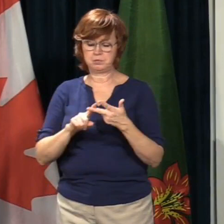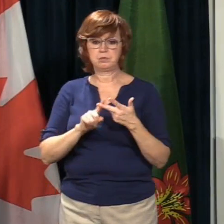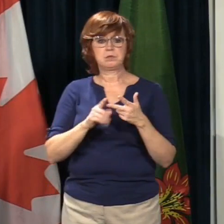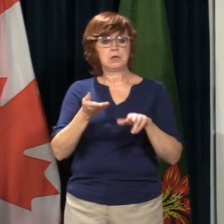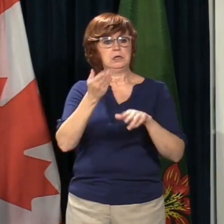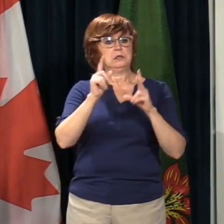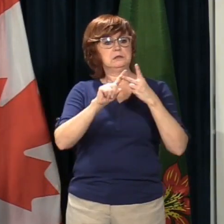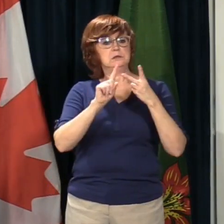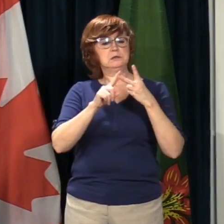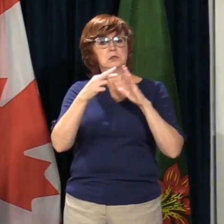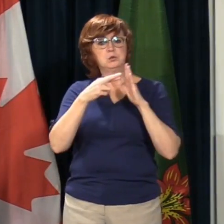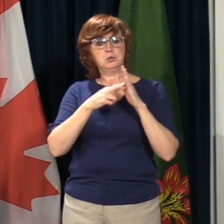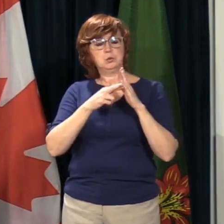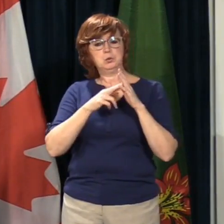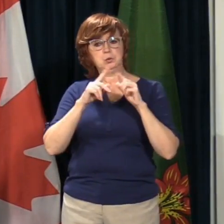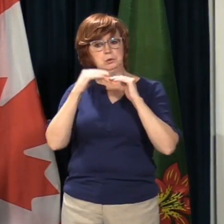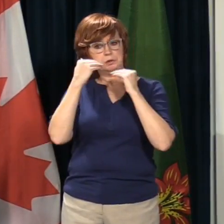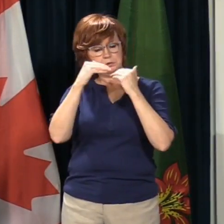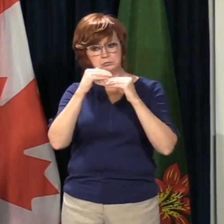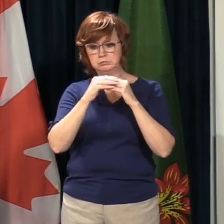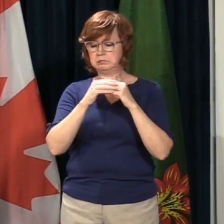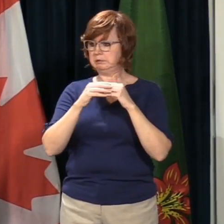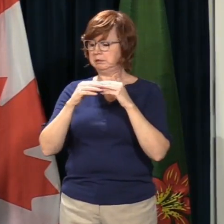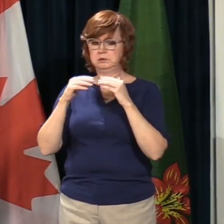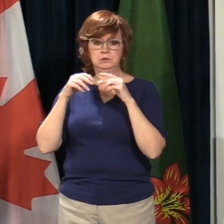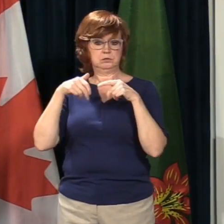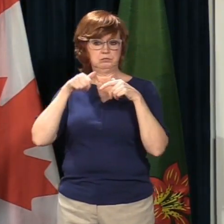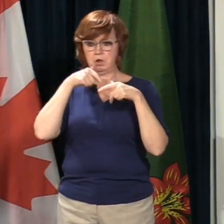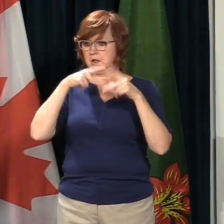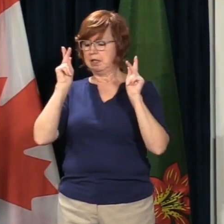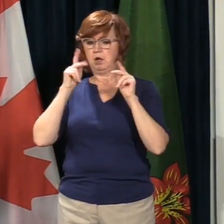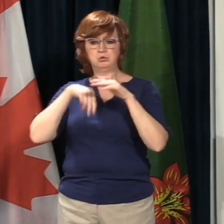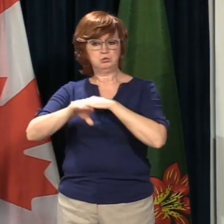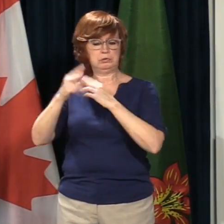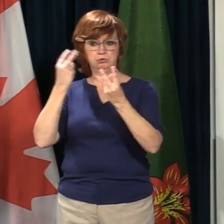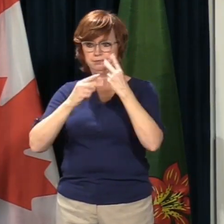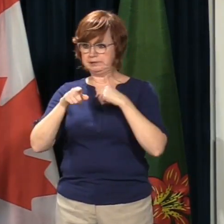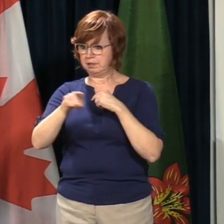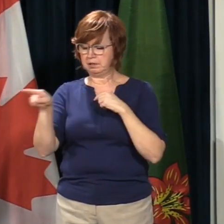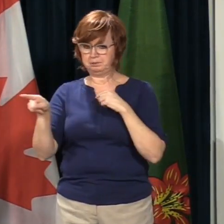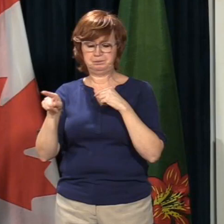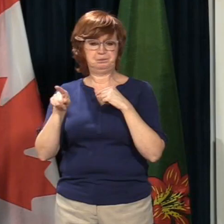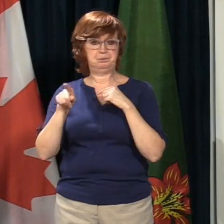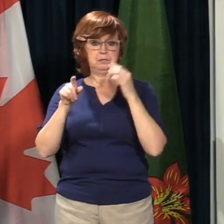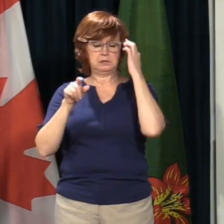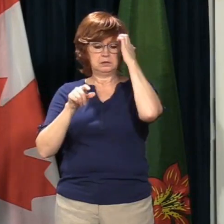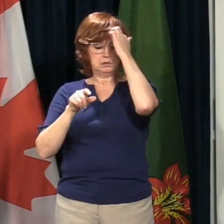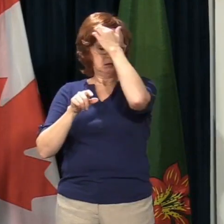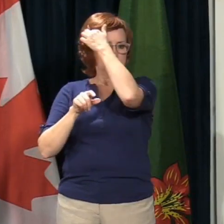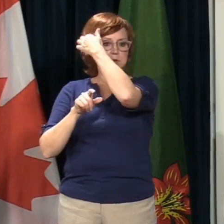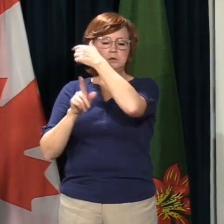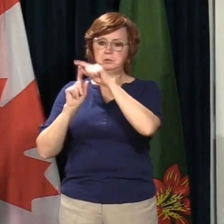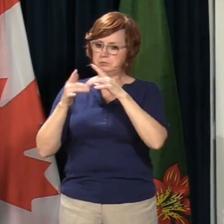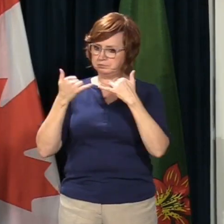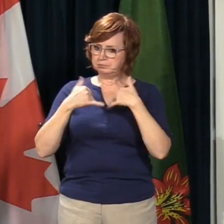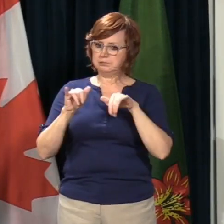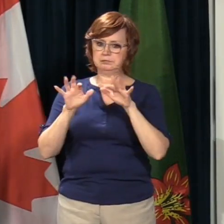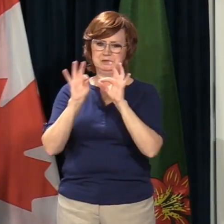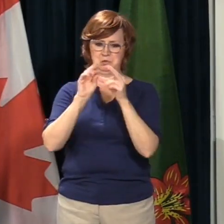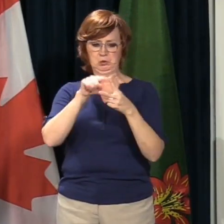virus entering our facilities and our long-term care residents. But we know we need to continue to do more to enhance these